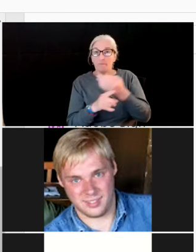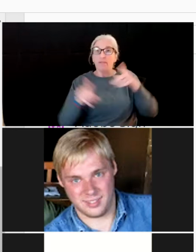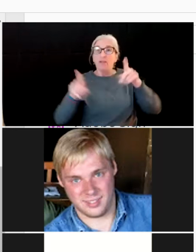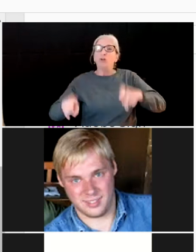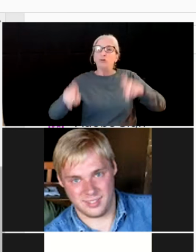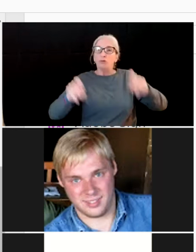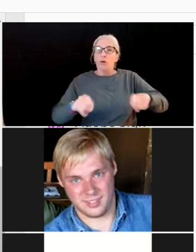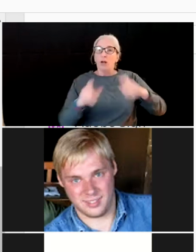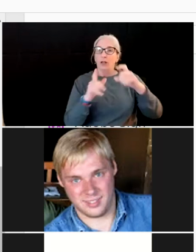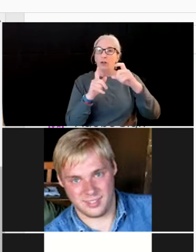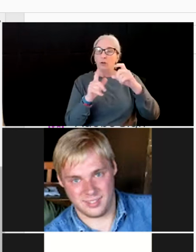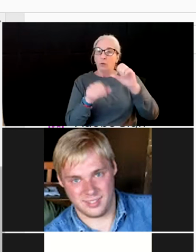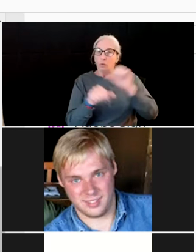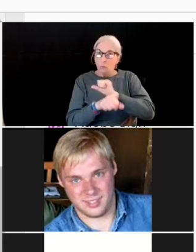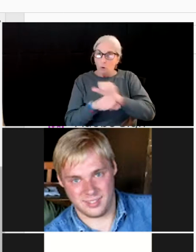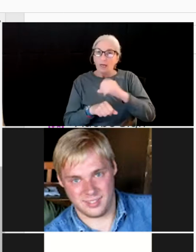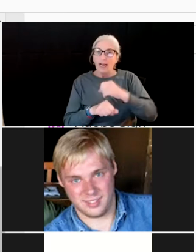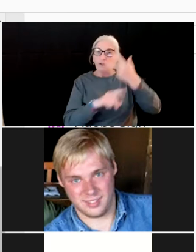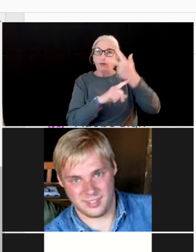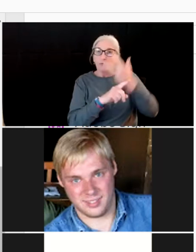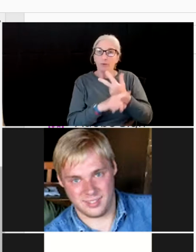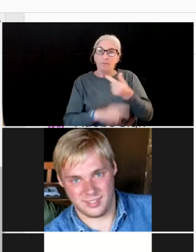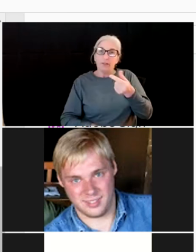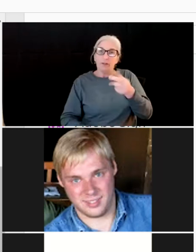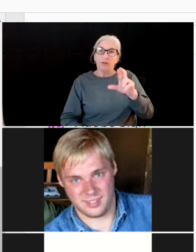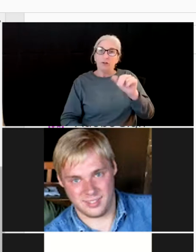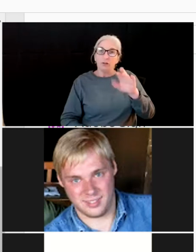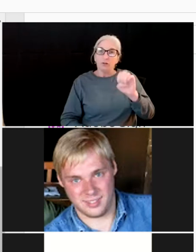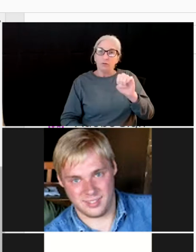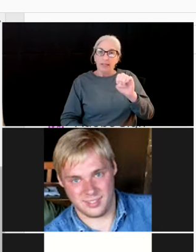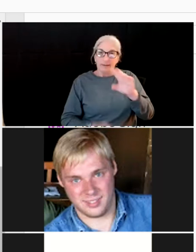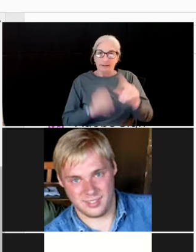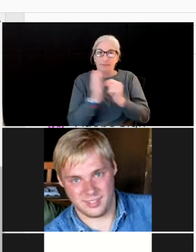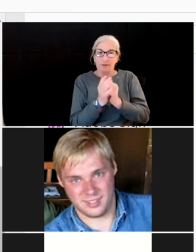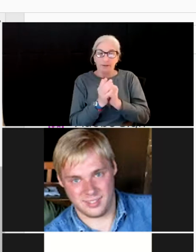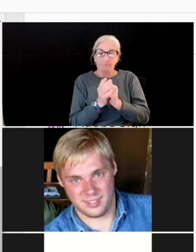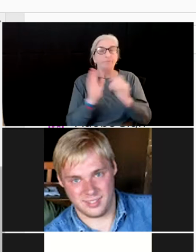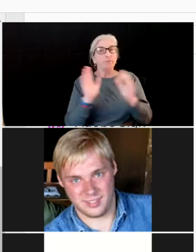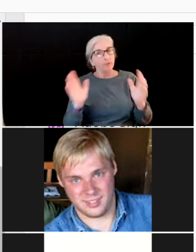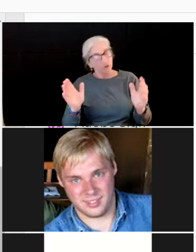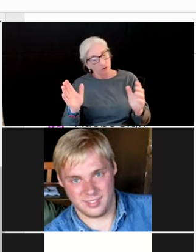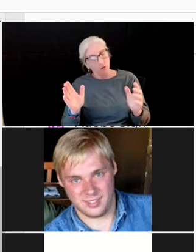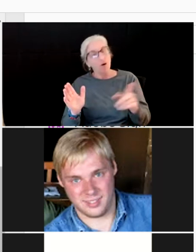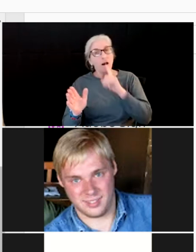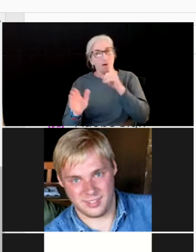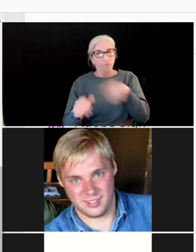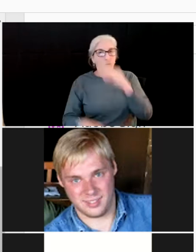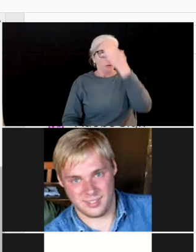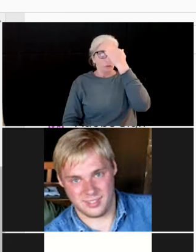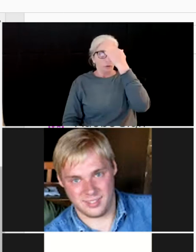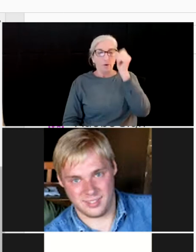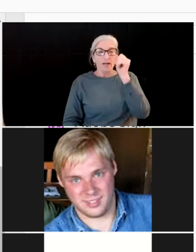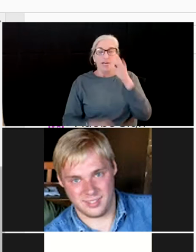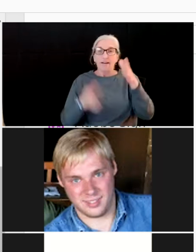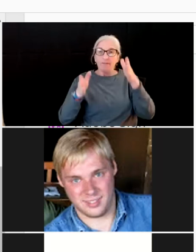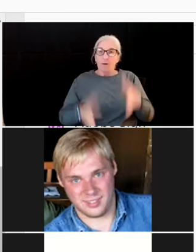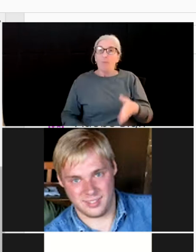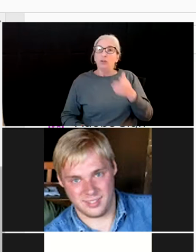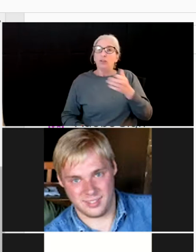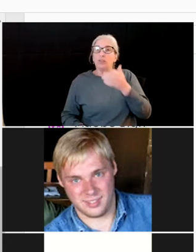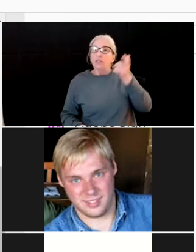So very quickly, as you probably know, when somebody's on Social Security